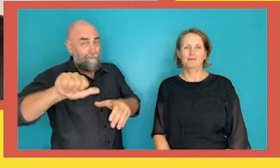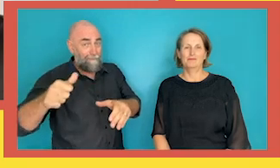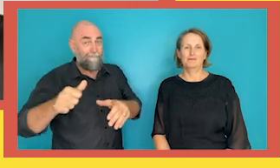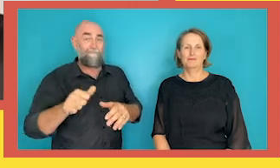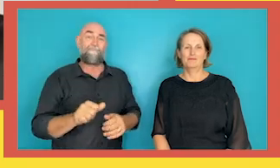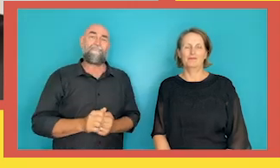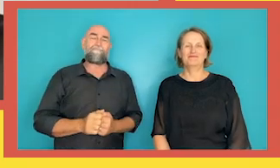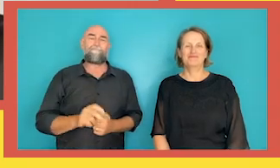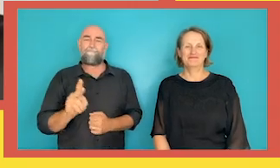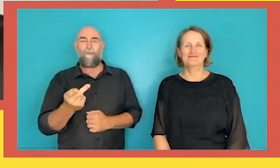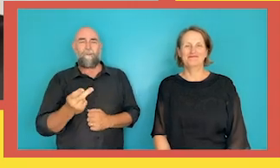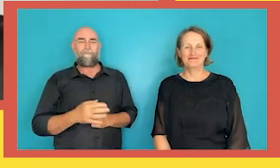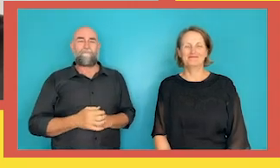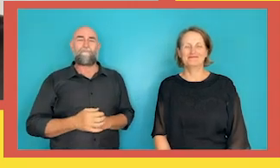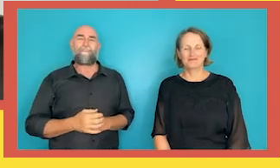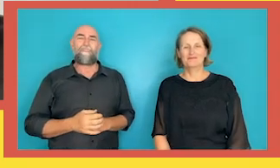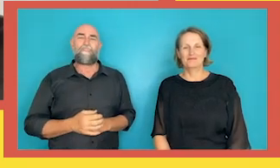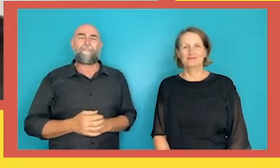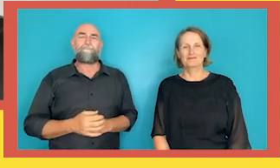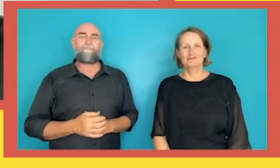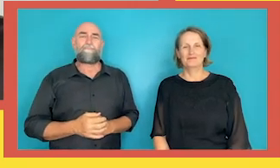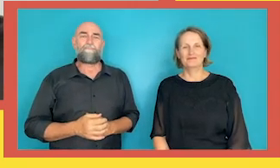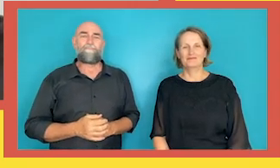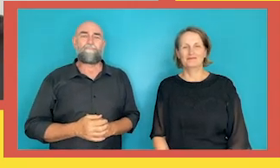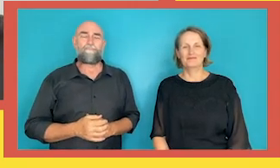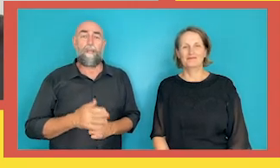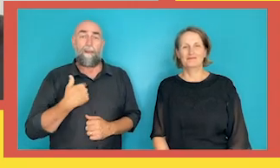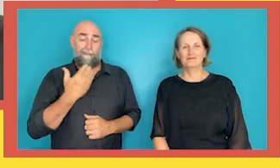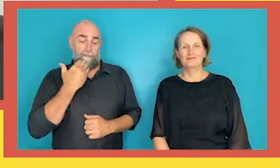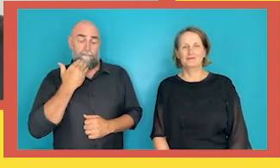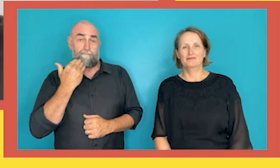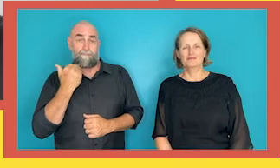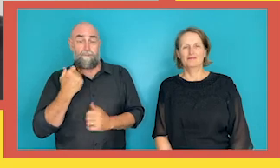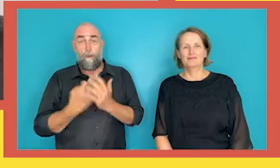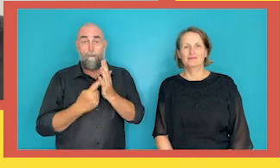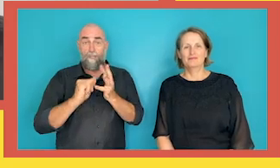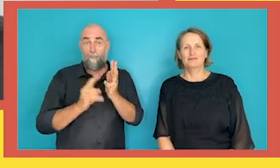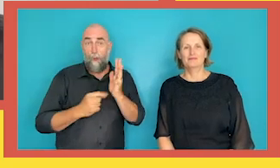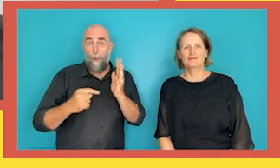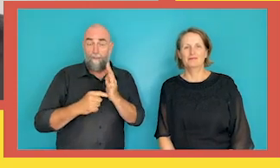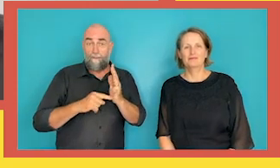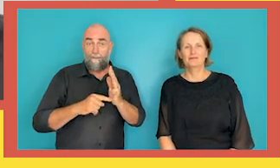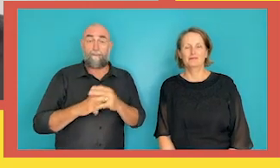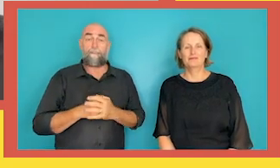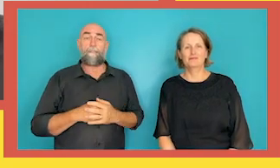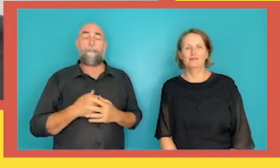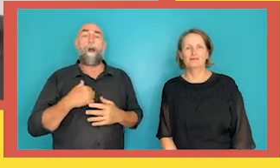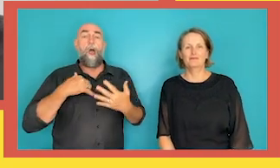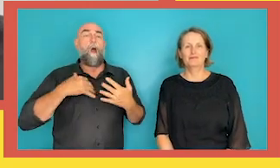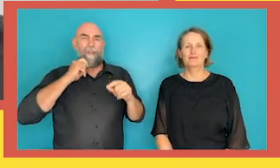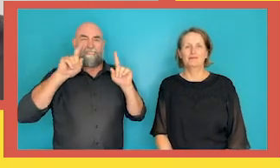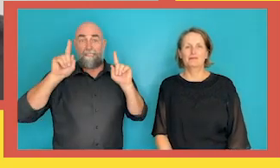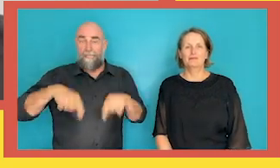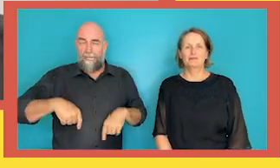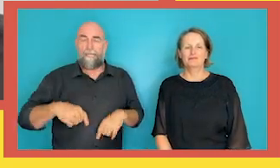Jemison. It has also, we've had some recent results around the grounds, and I get to kick